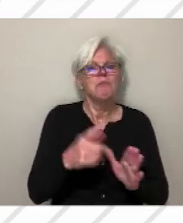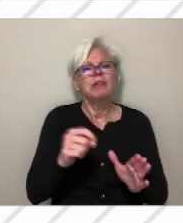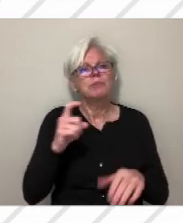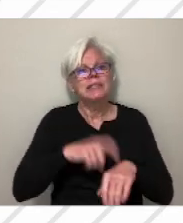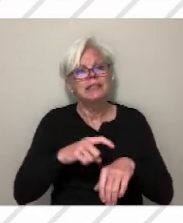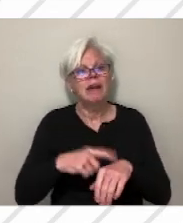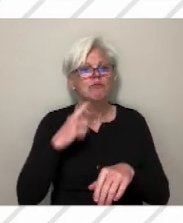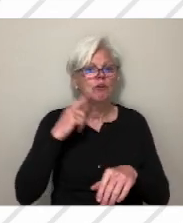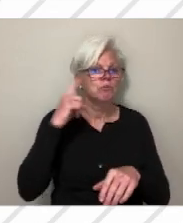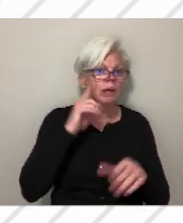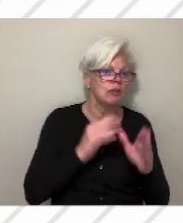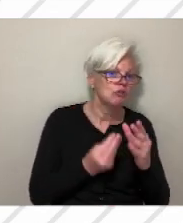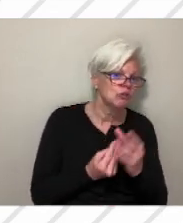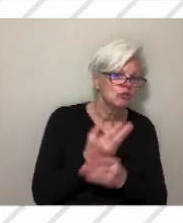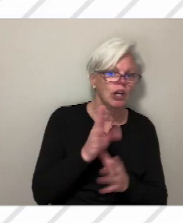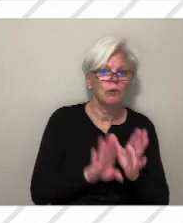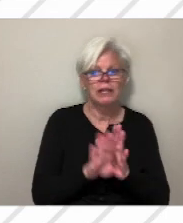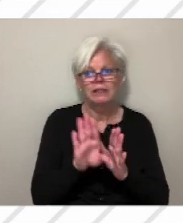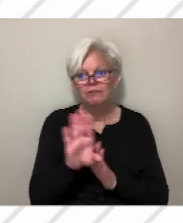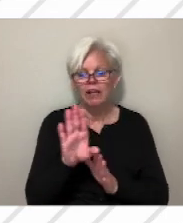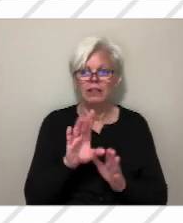the environment in which it is growing.